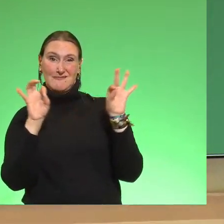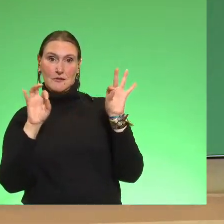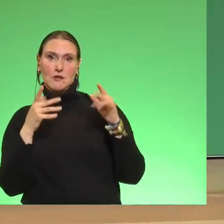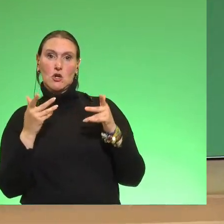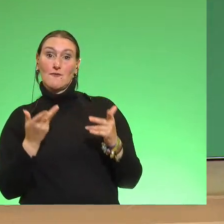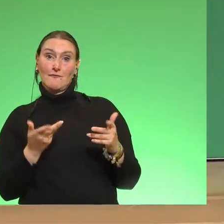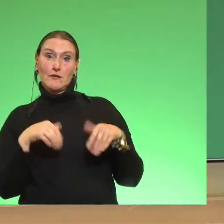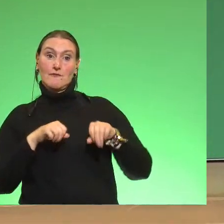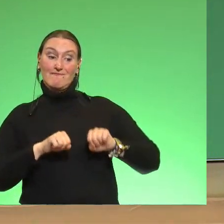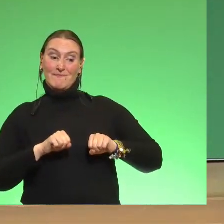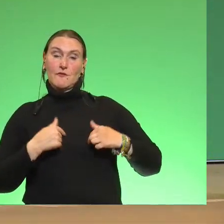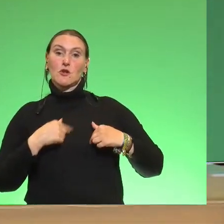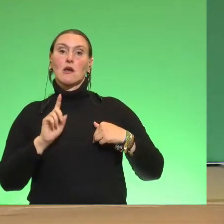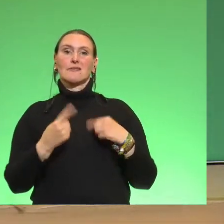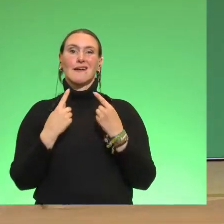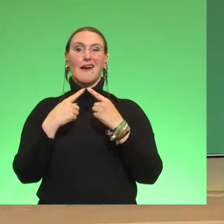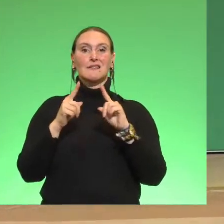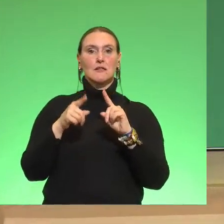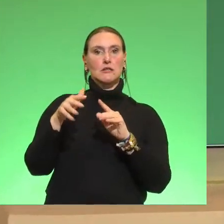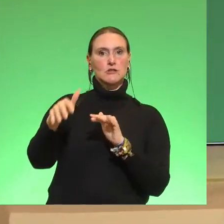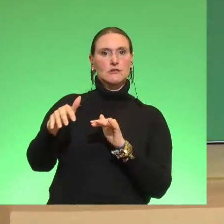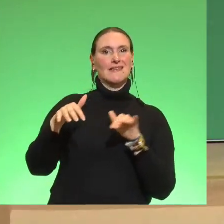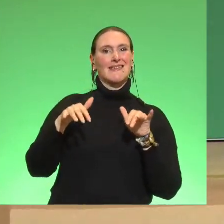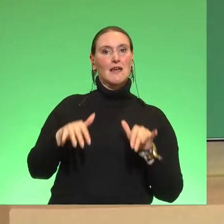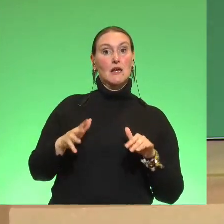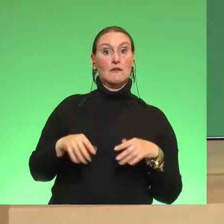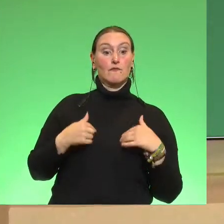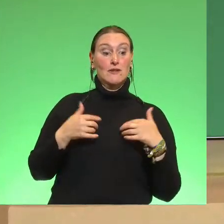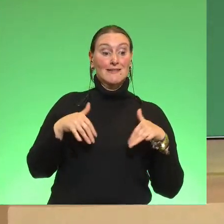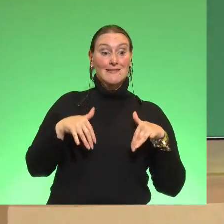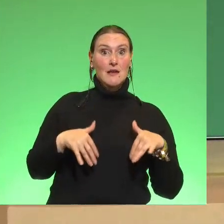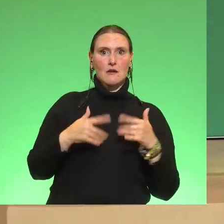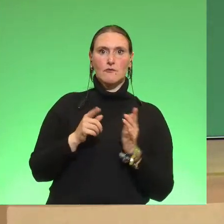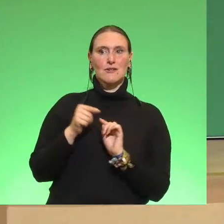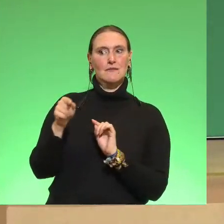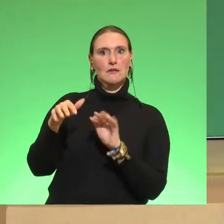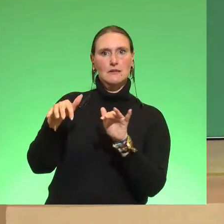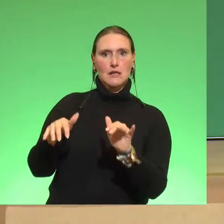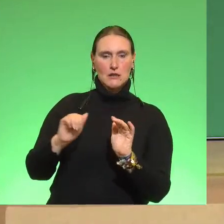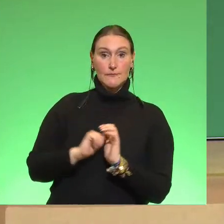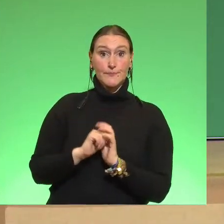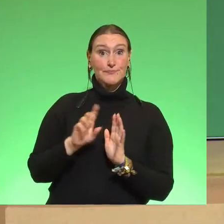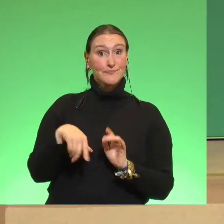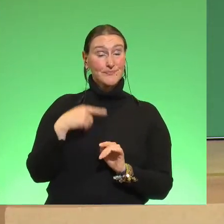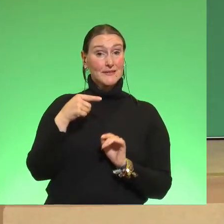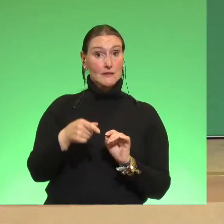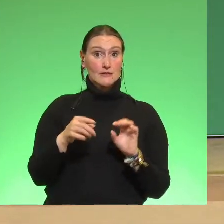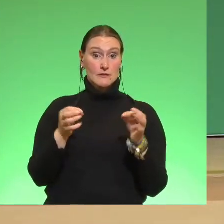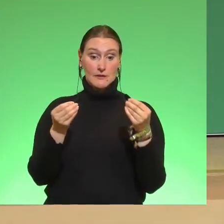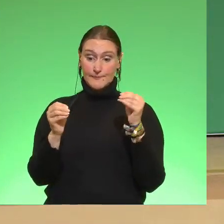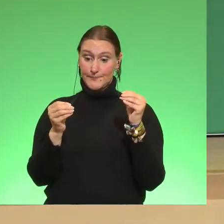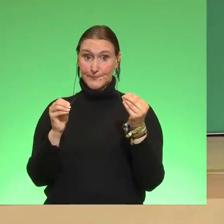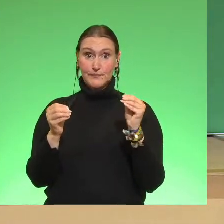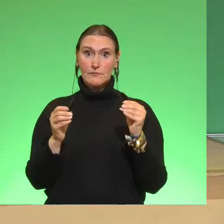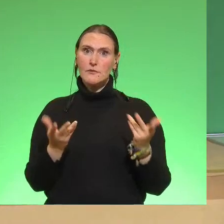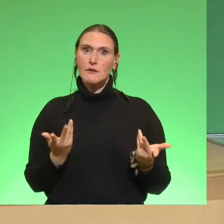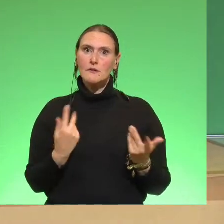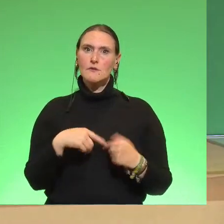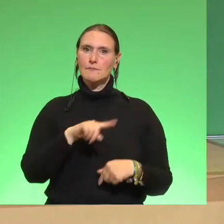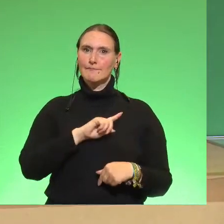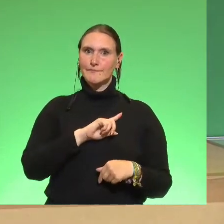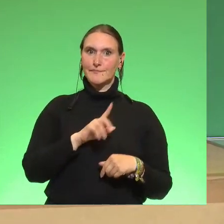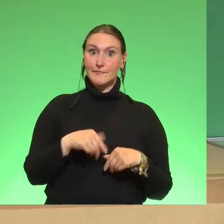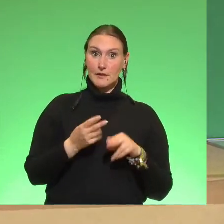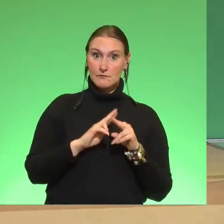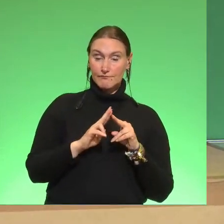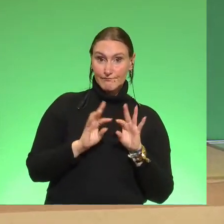and of others. The rise of this self-improving subject who needs only himself to improve, to